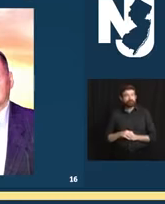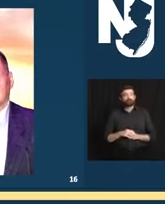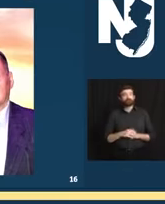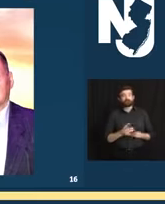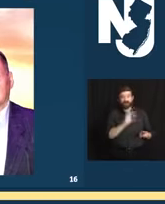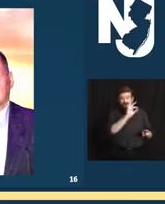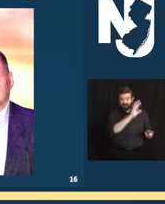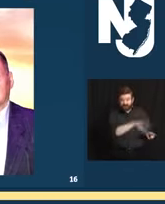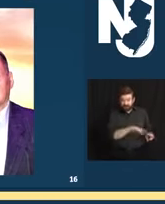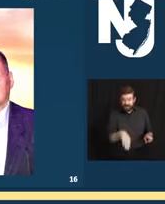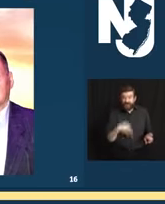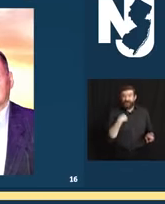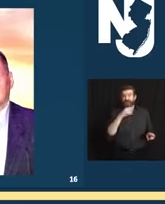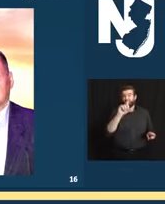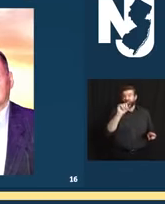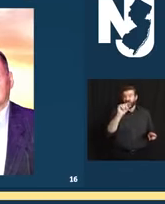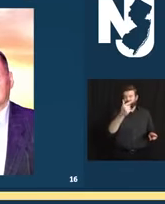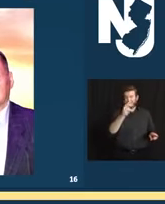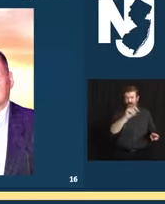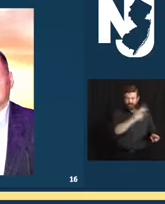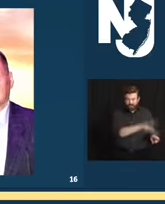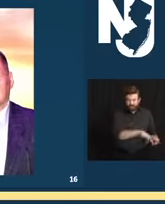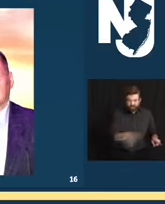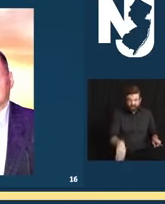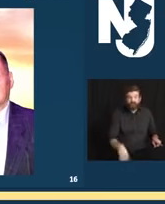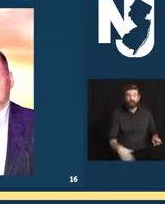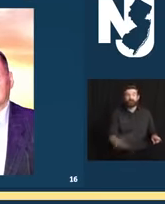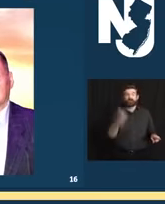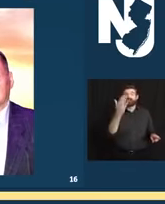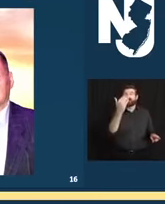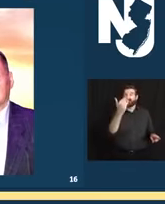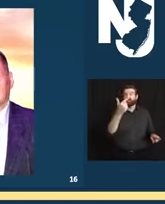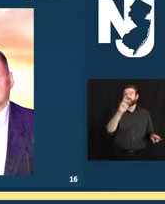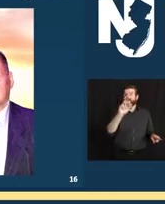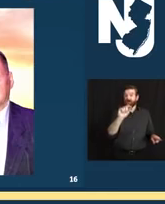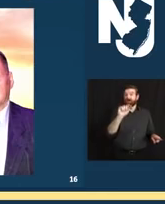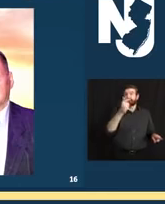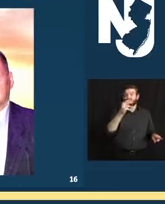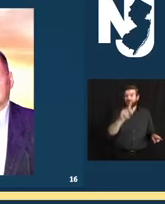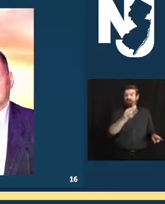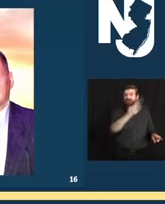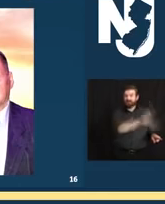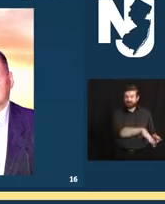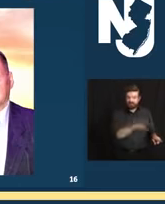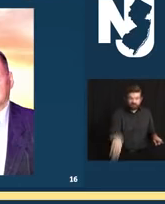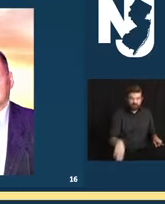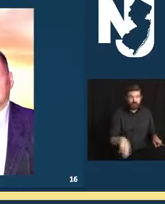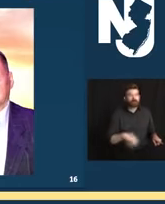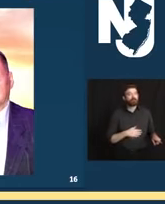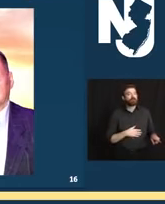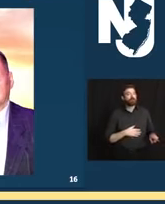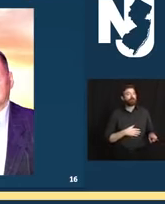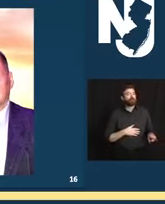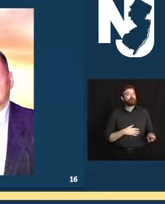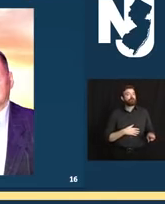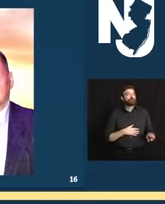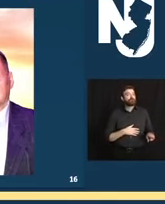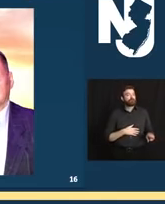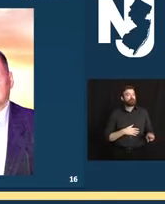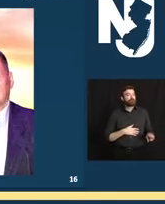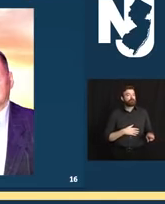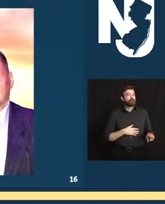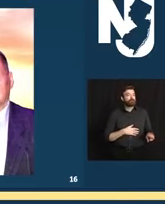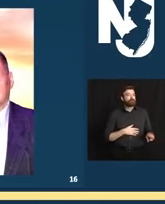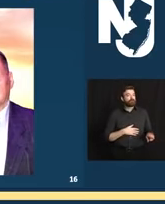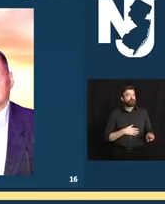They taught their children to be humble yet straightforward and to never lose faith, even in the toughest moments of life.